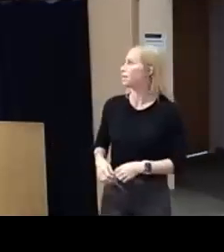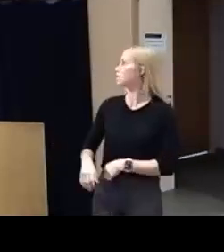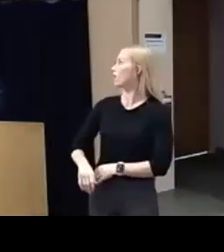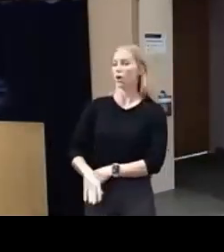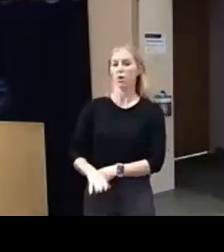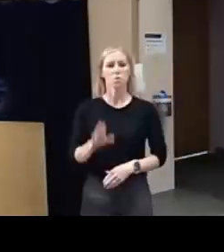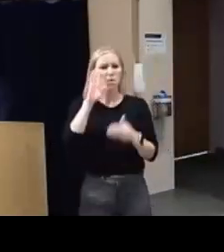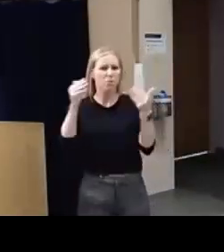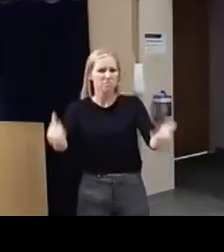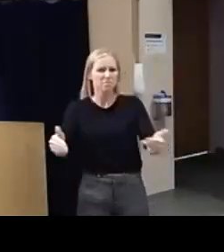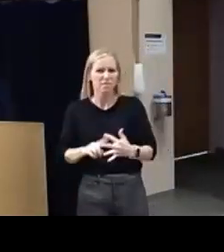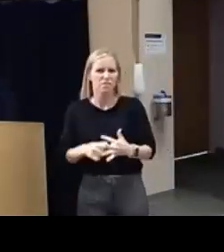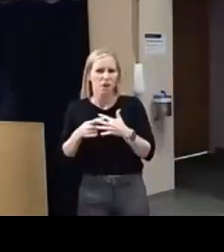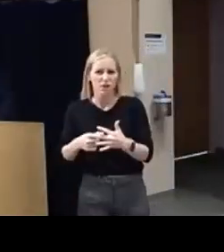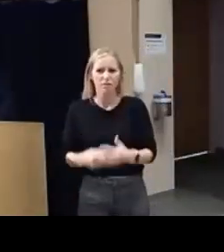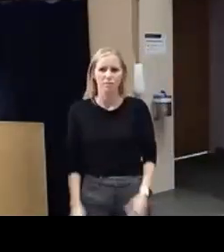We're going to get started